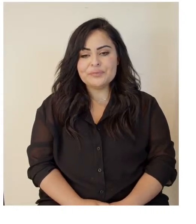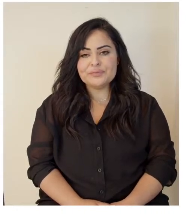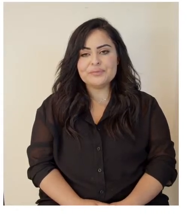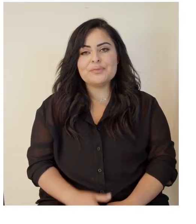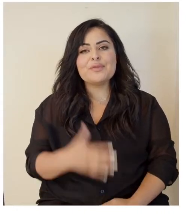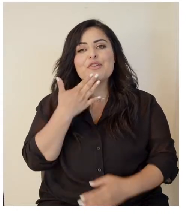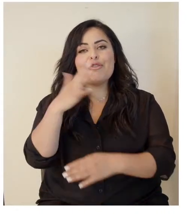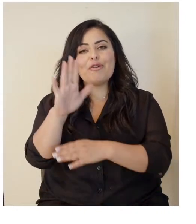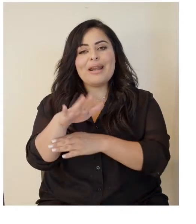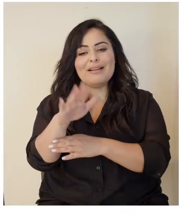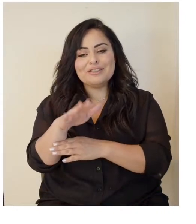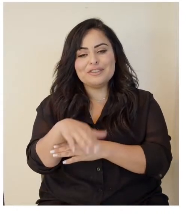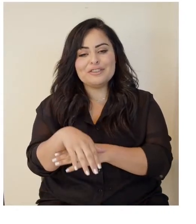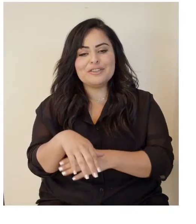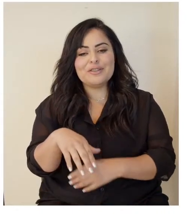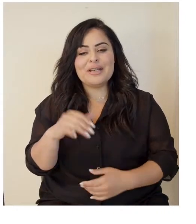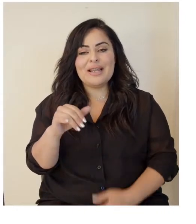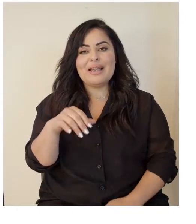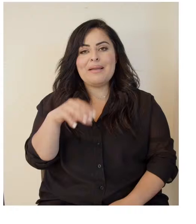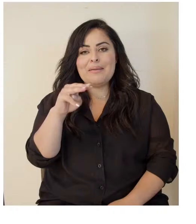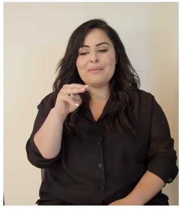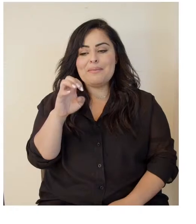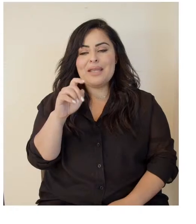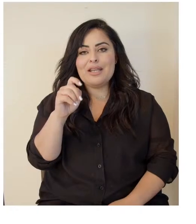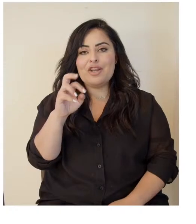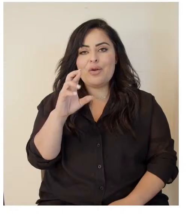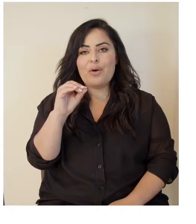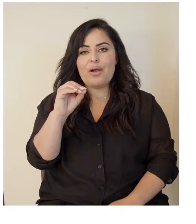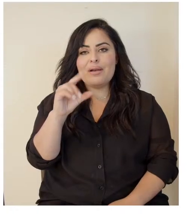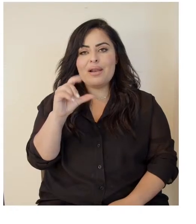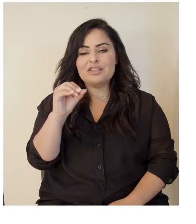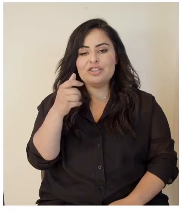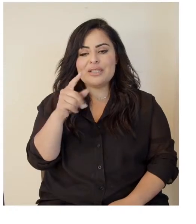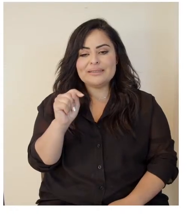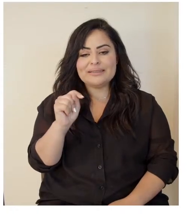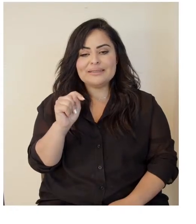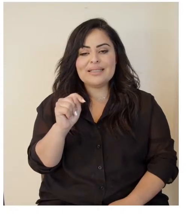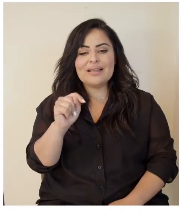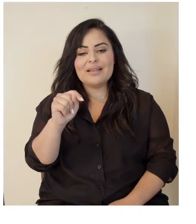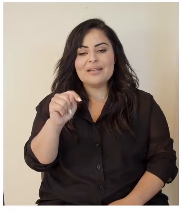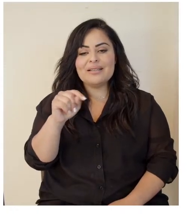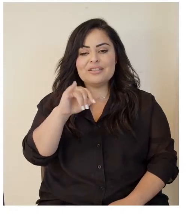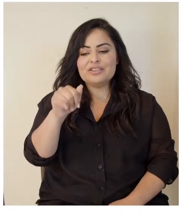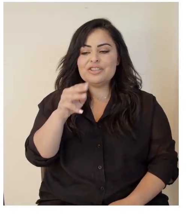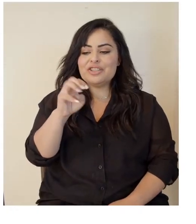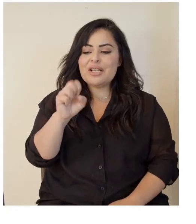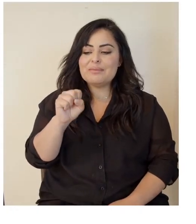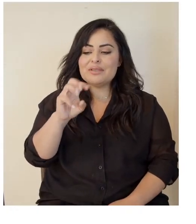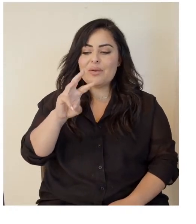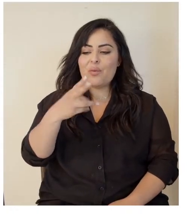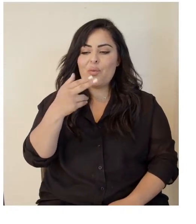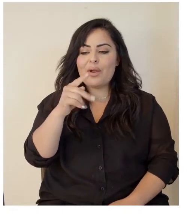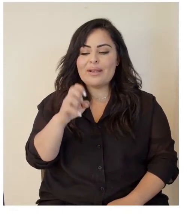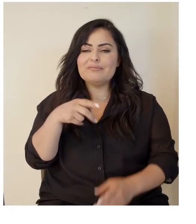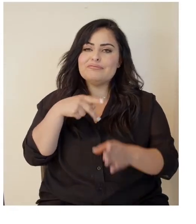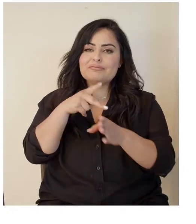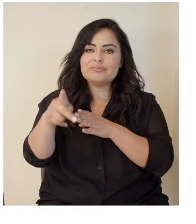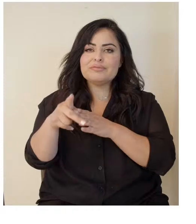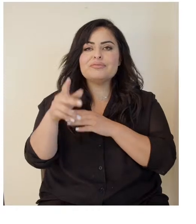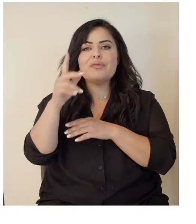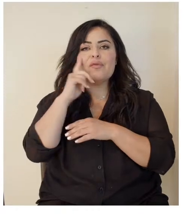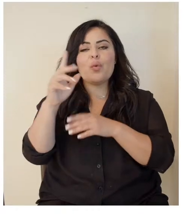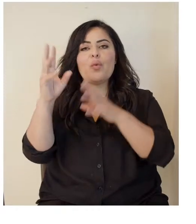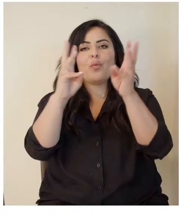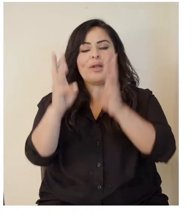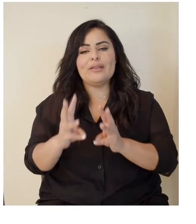Good afternoon, Incident Meteorologist James White. So I'm here to give you your weather update. The good news is we've experienced very